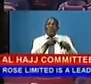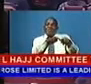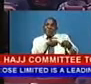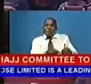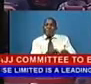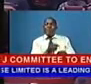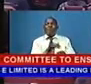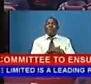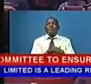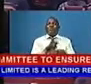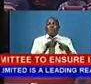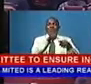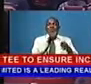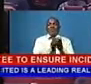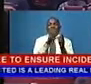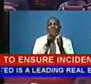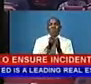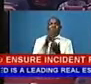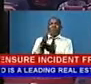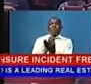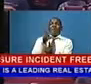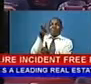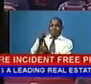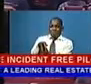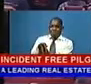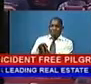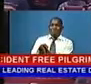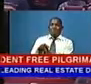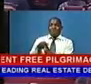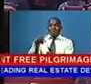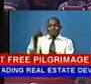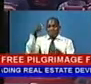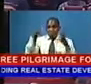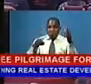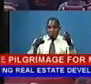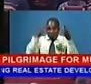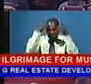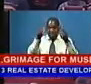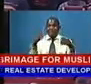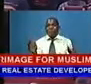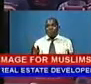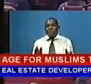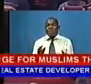that matter of tendering the document, which we have ruled on. And so, for us,